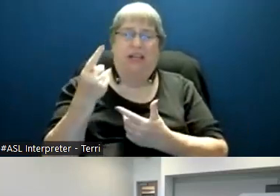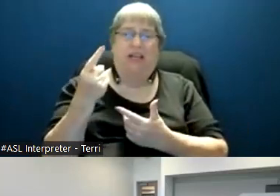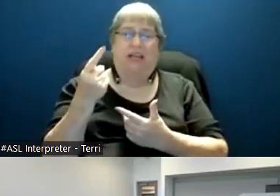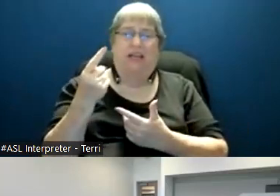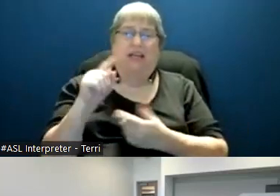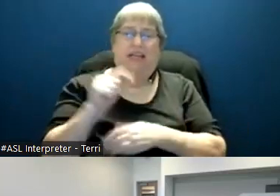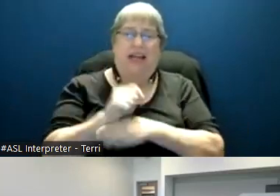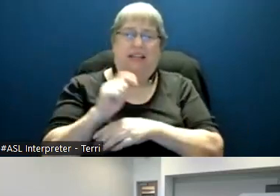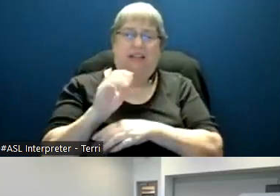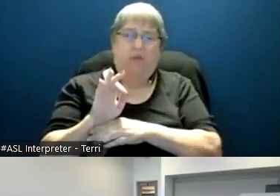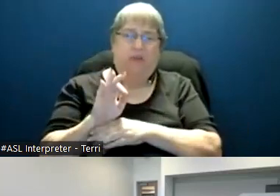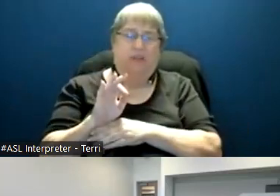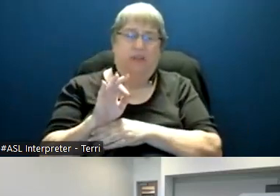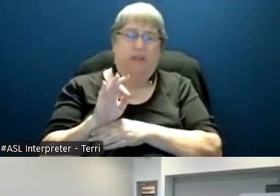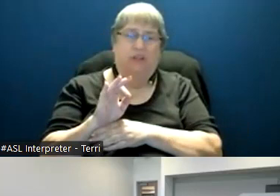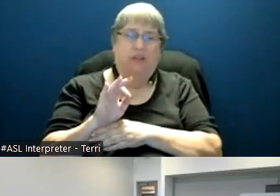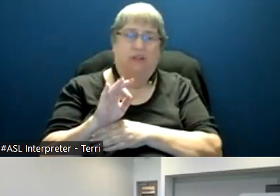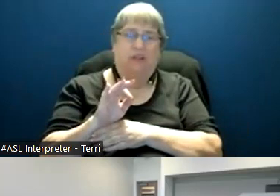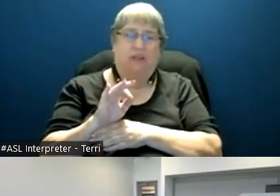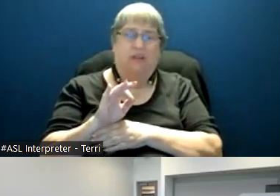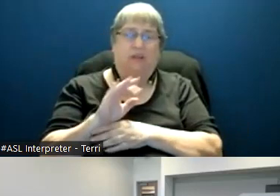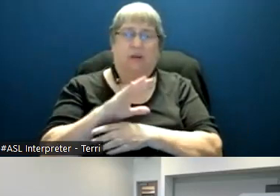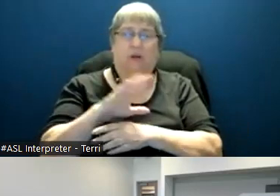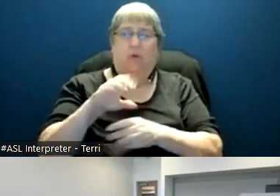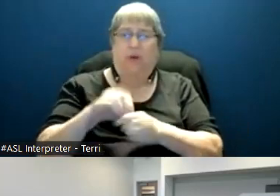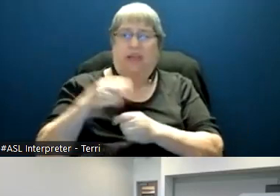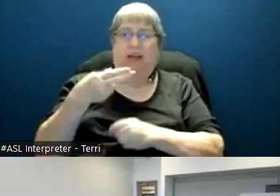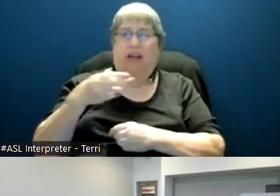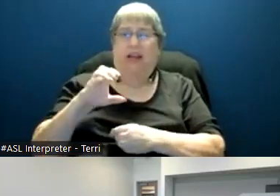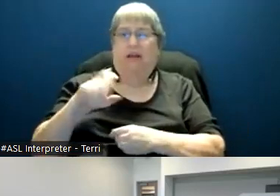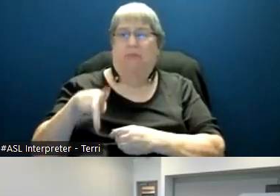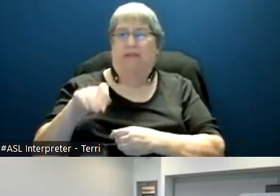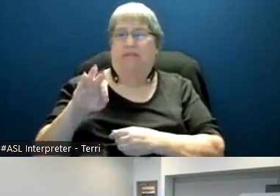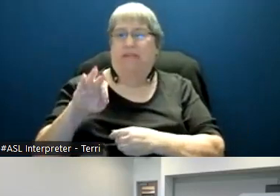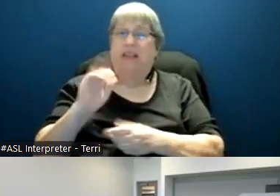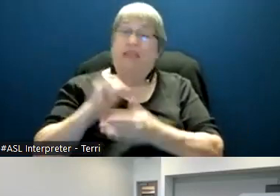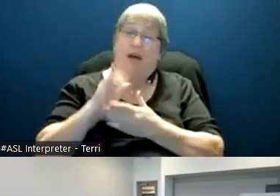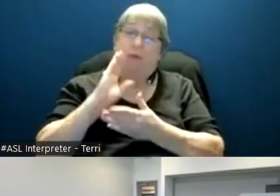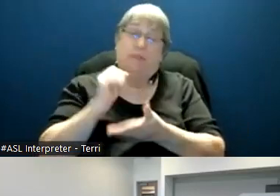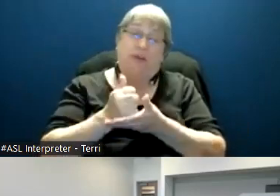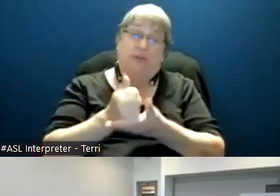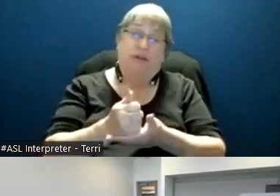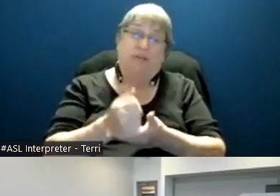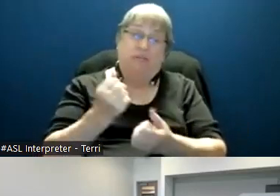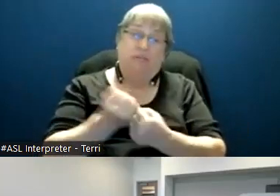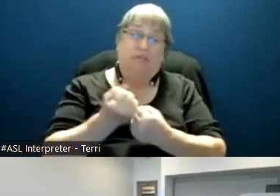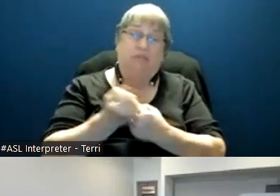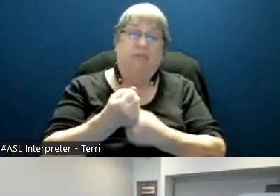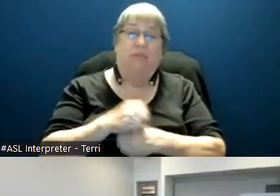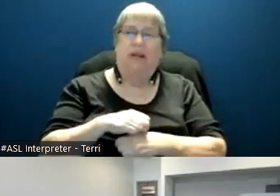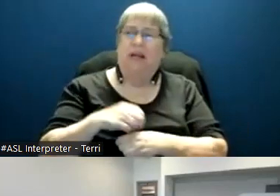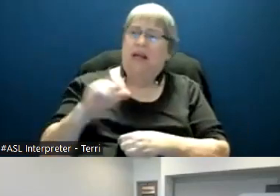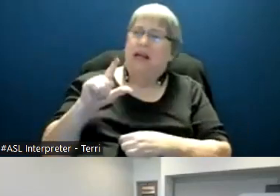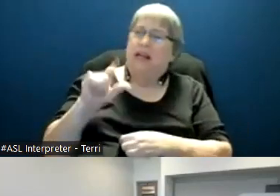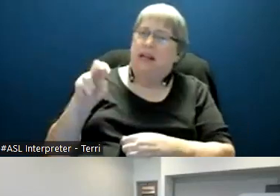task force, within HCPF would be great. And Lynn, do you have that information on